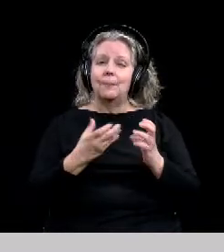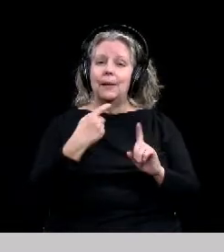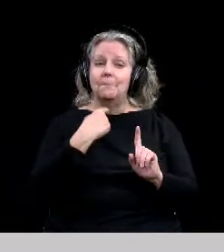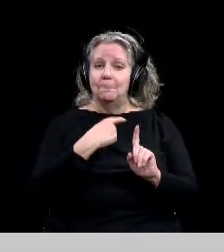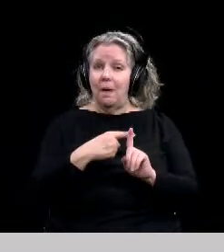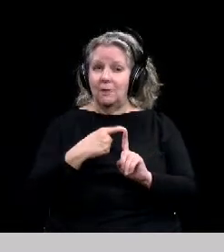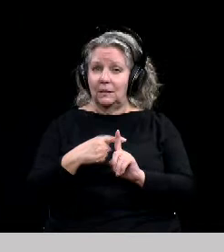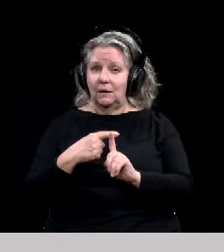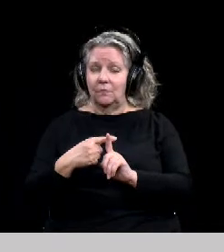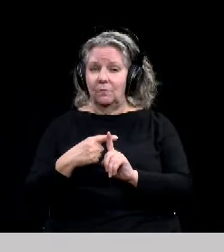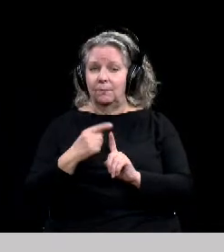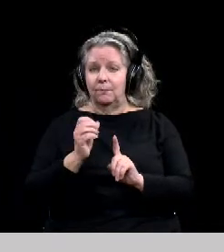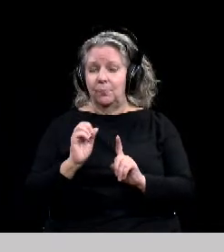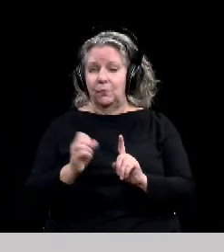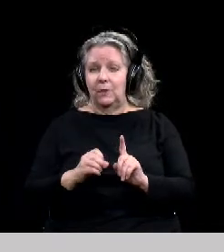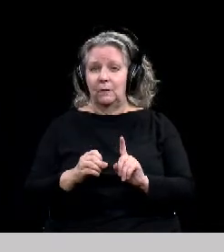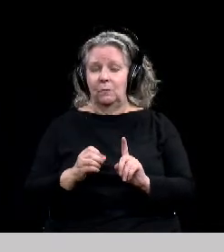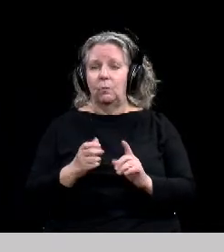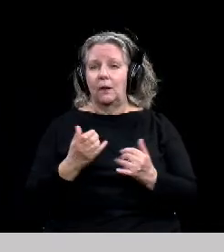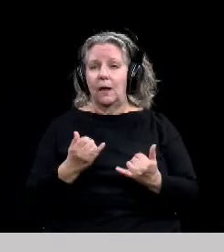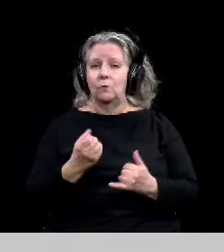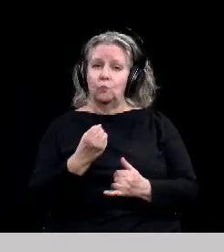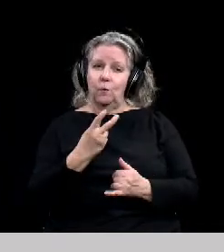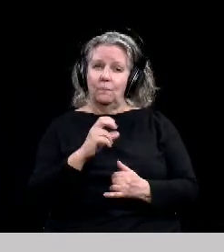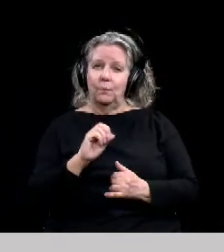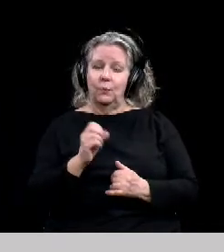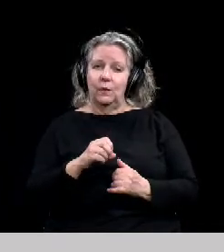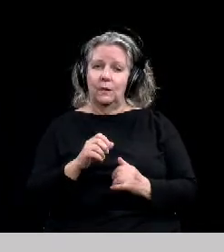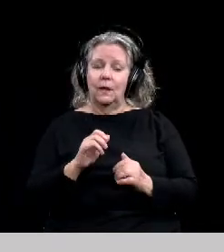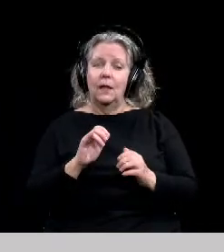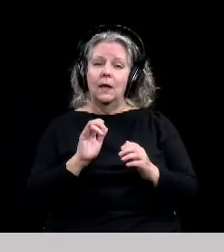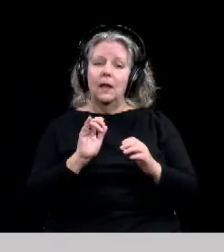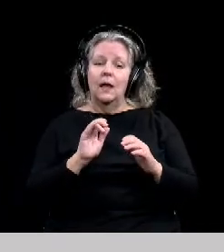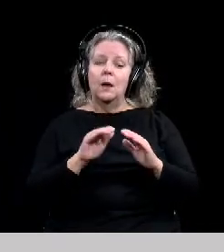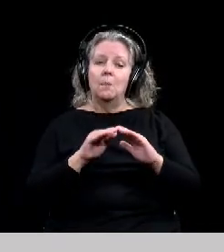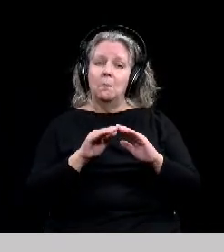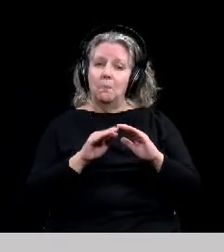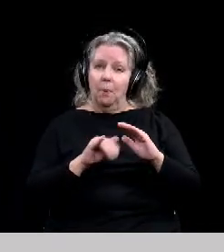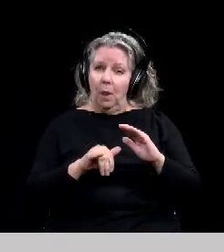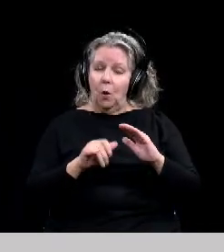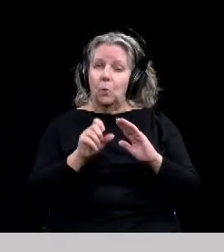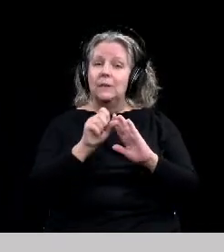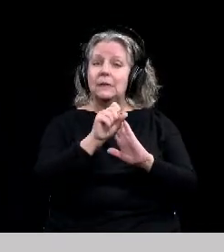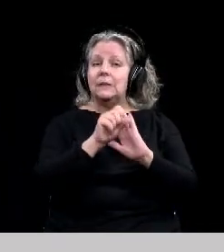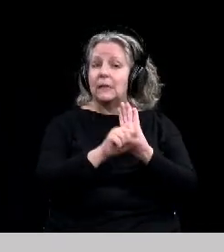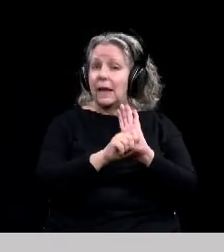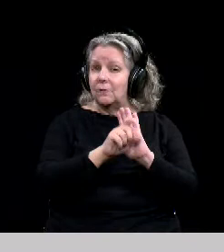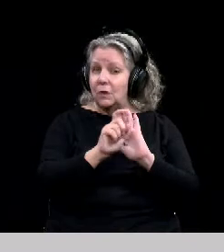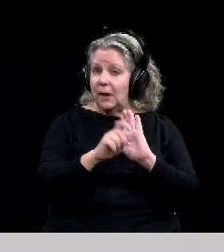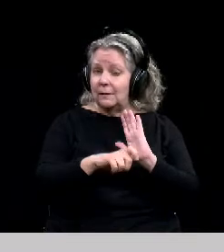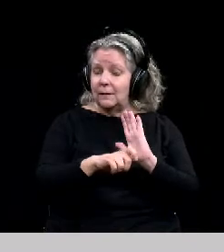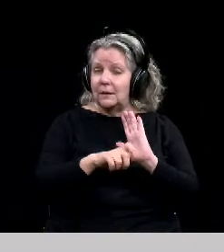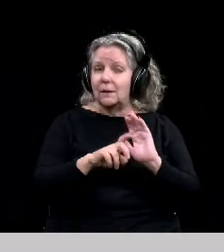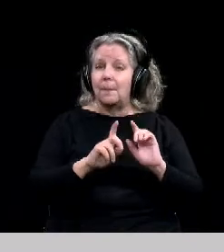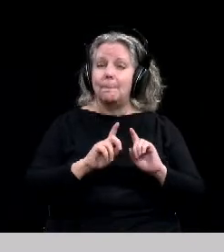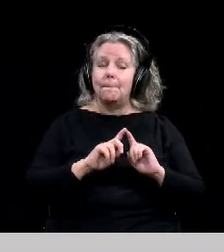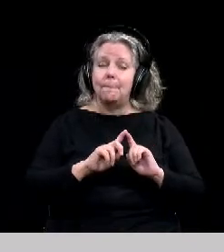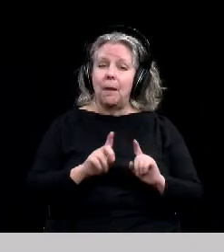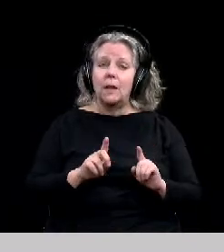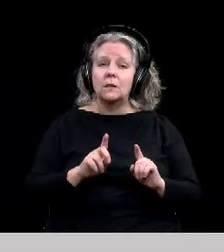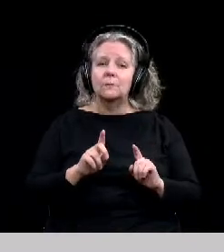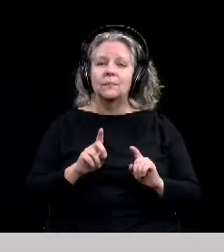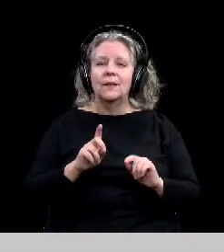is below the state of Texas, but we're not quite at that mitigation threshold. Remember that the